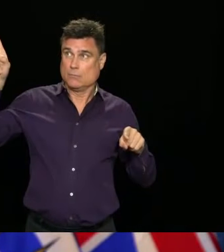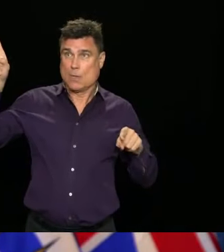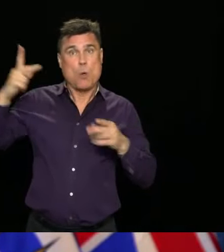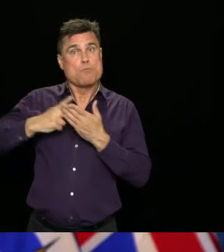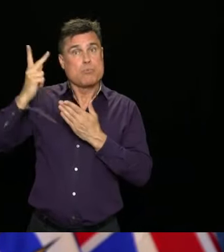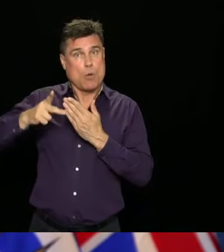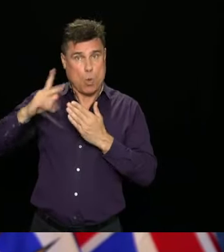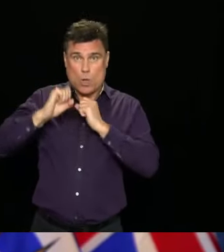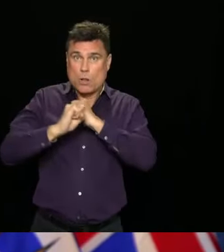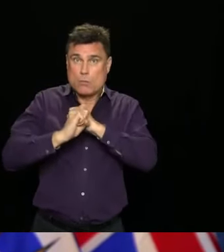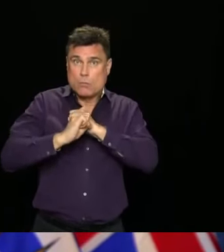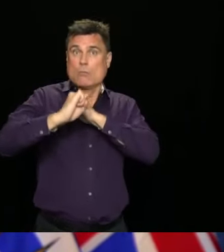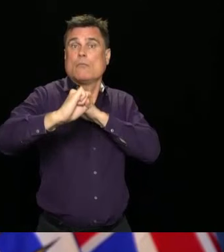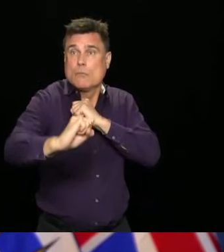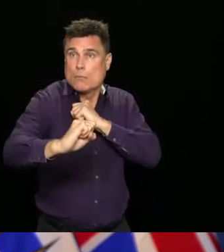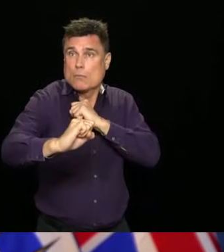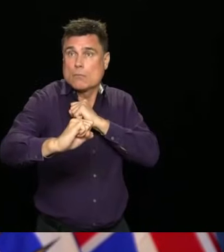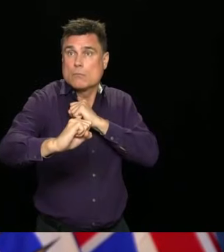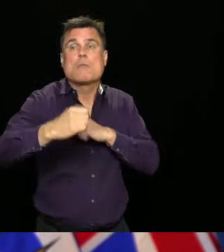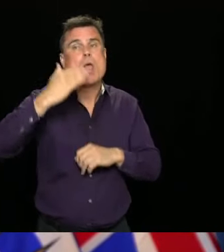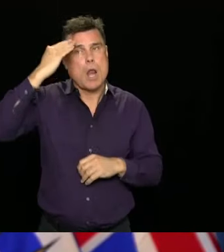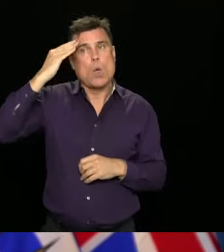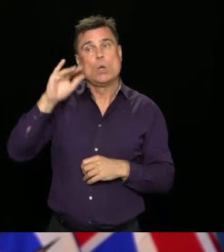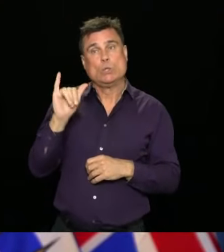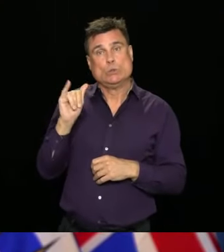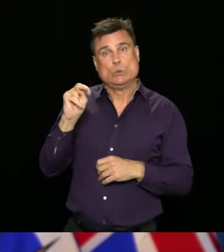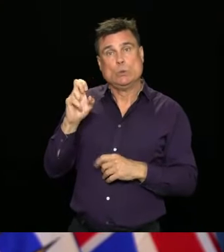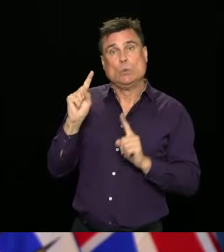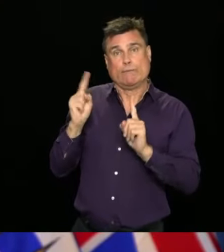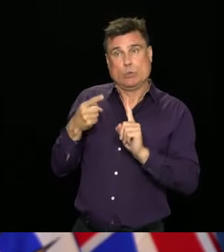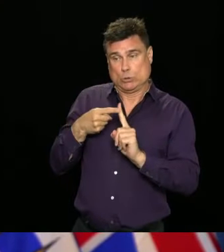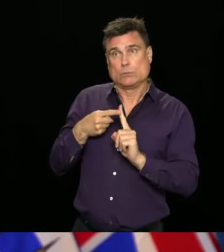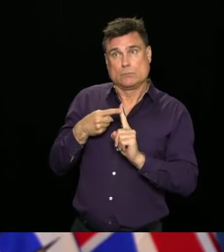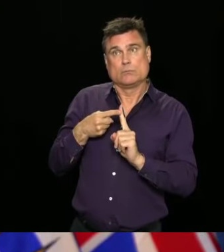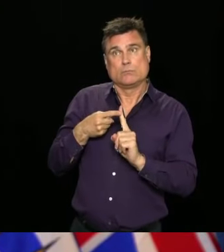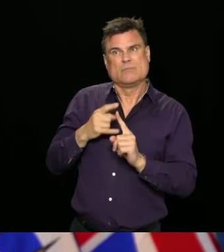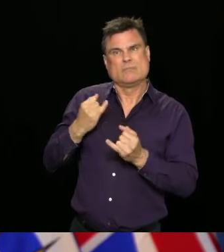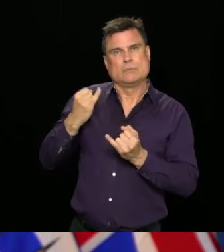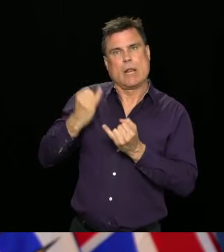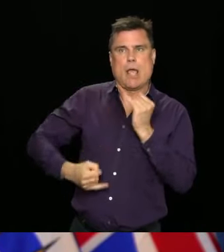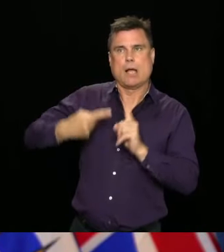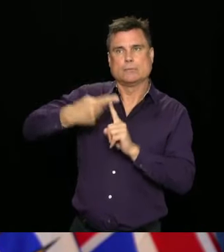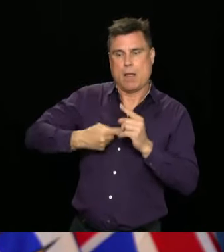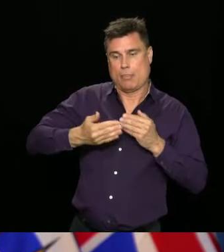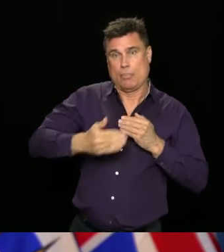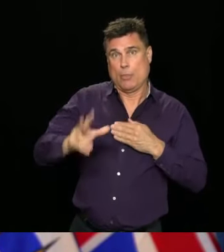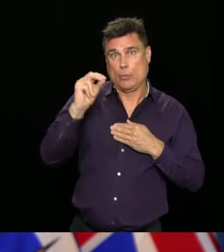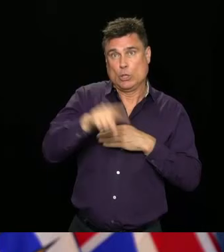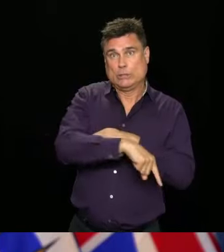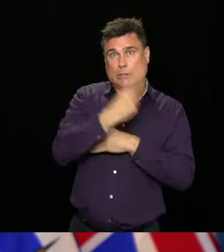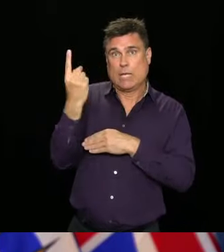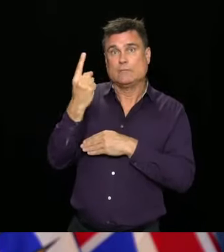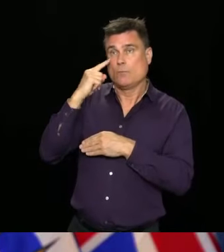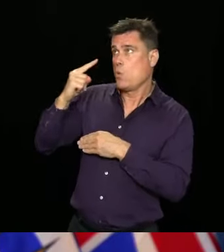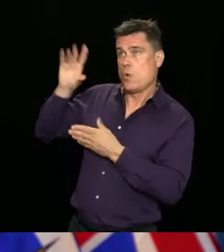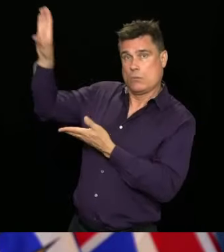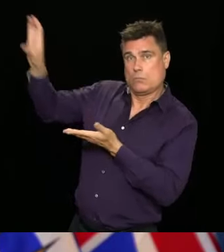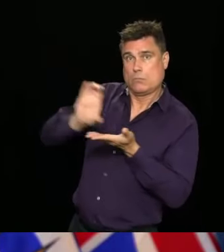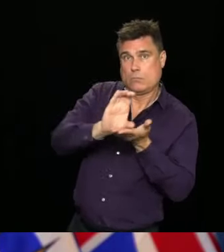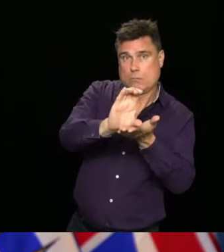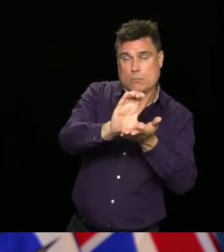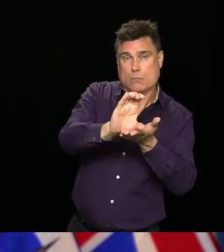that today, June 1st, is the last month that tenants will be eligible. Is there any thought in extending that? We'll be